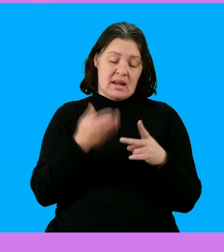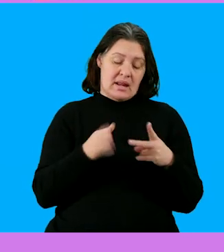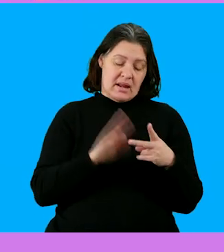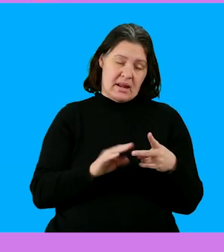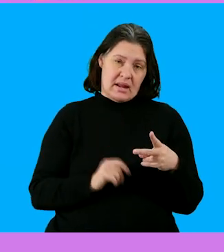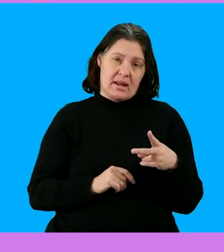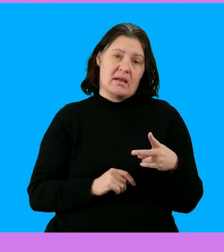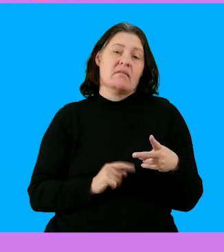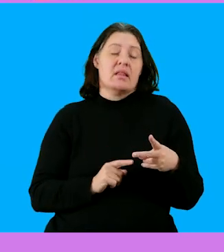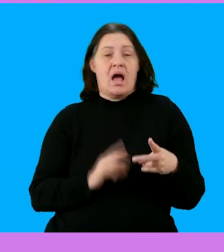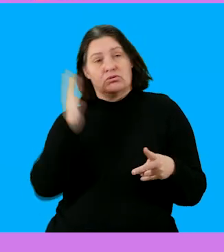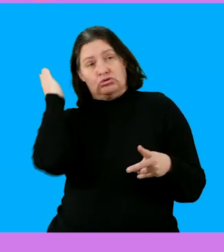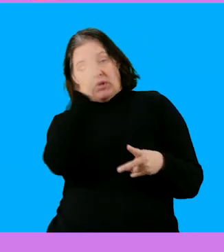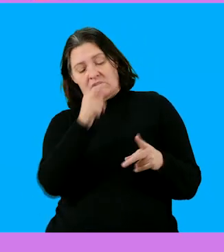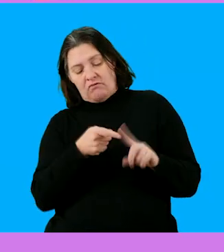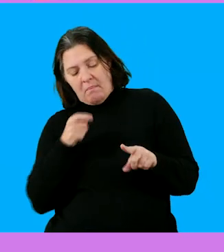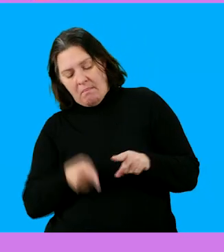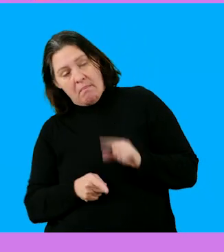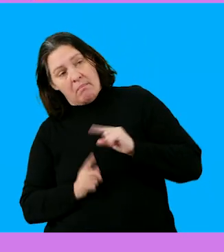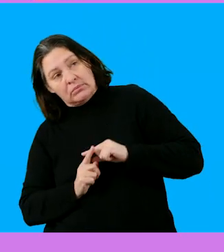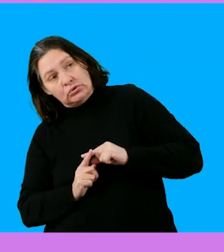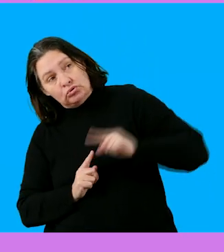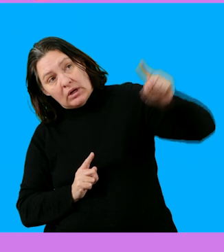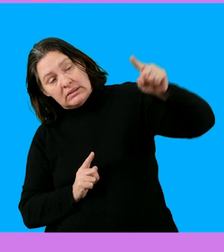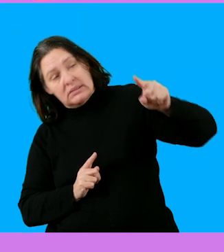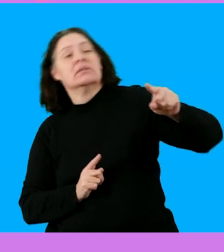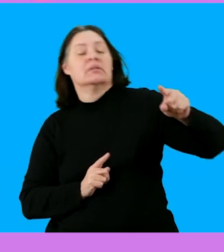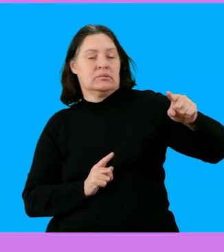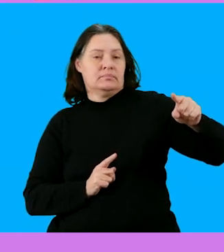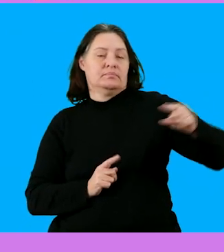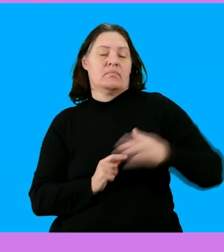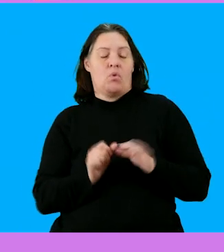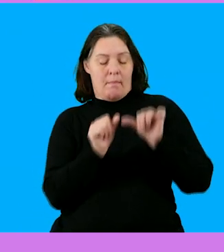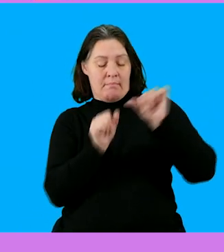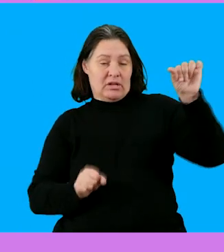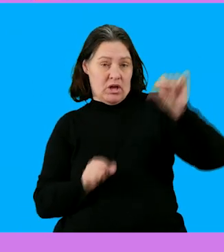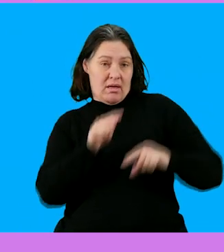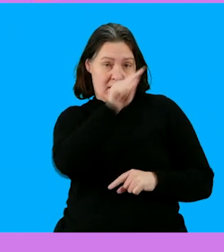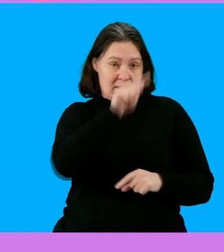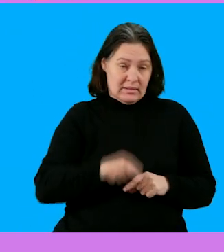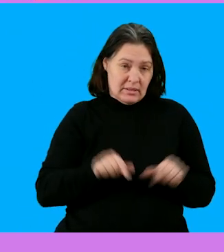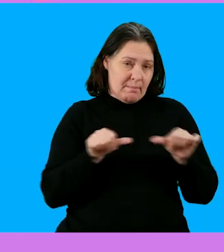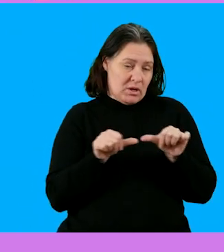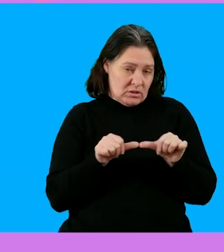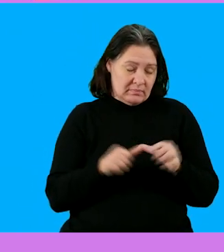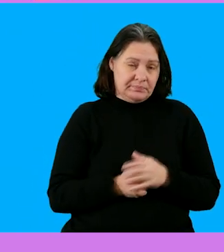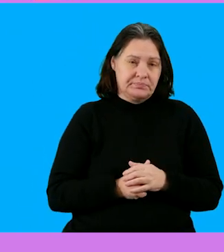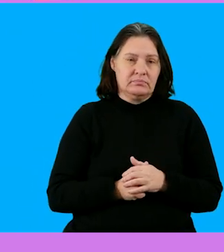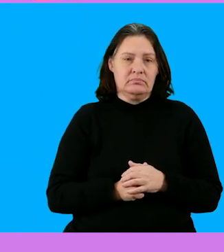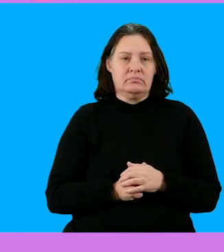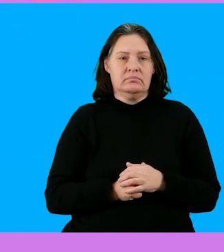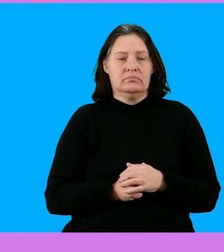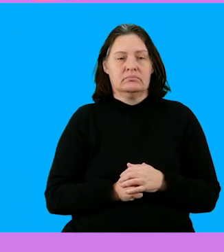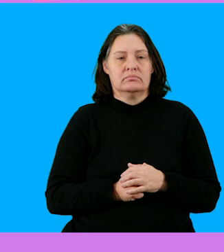measured as the crow flies, meaning straight line distance from the one point to the next point. Sorry, should be a straight